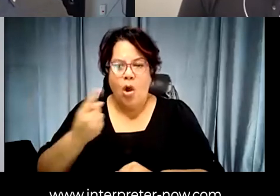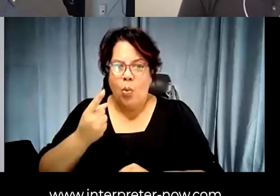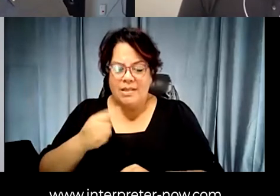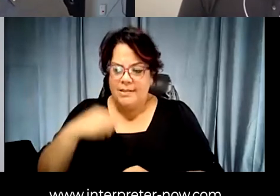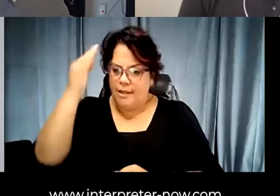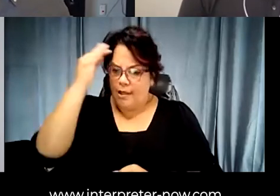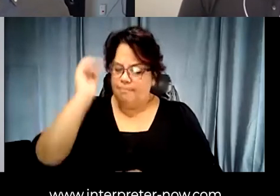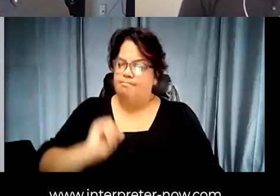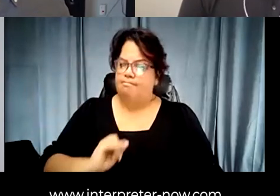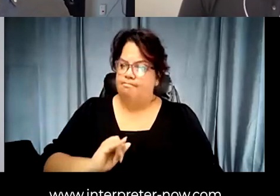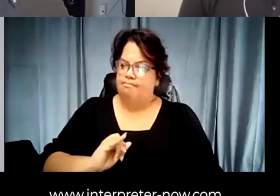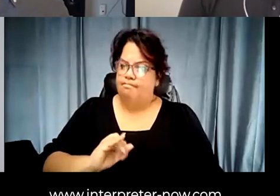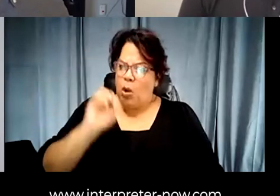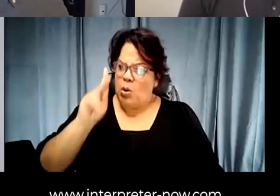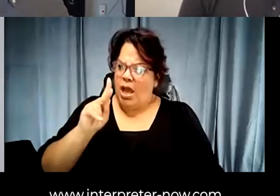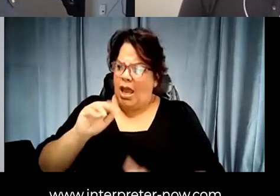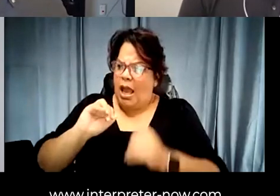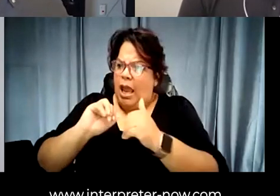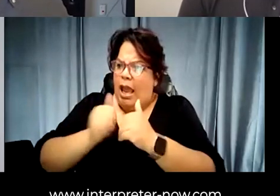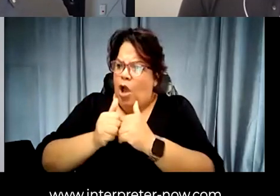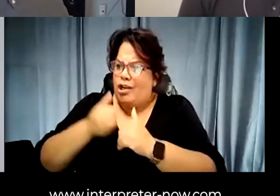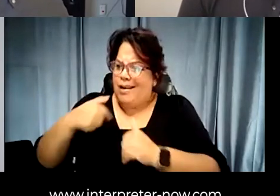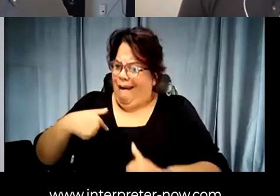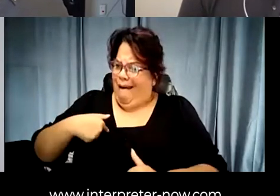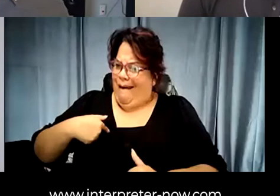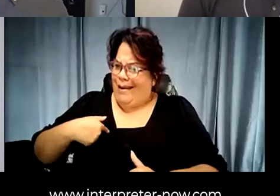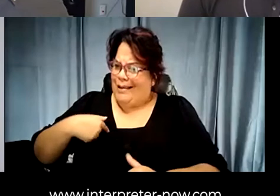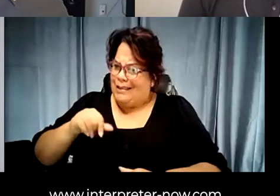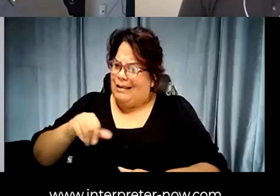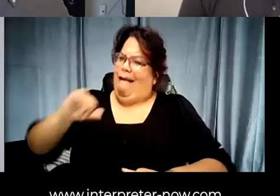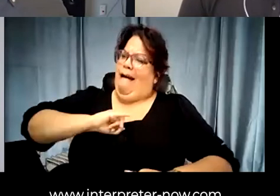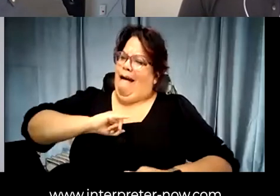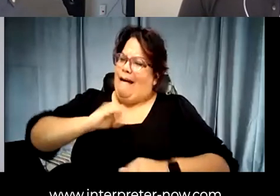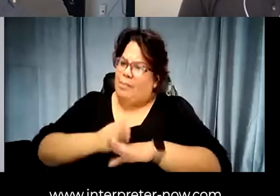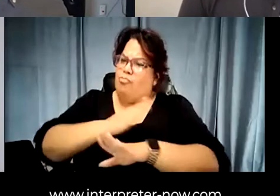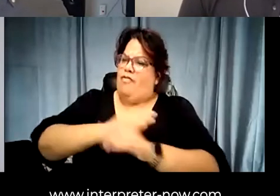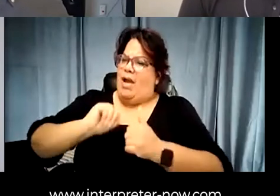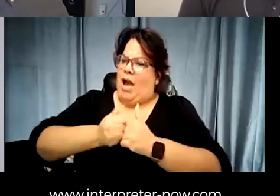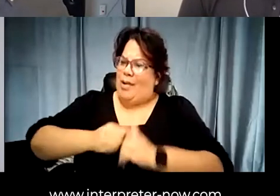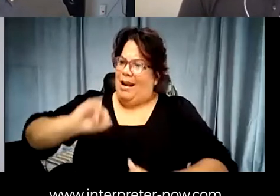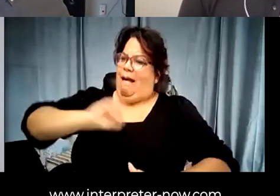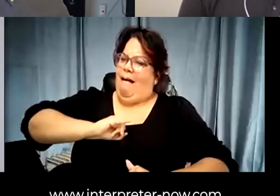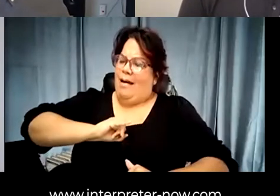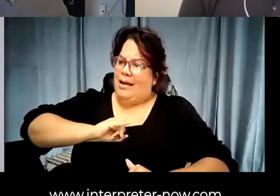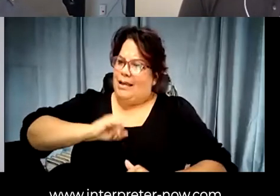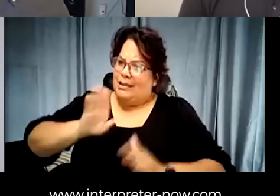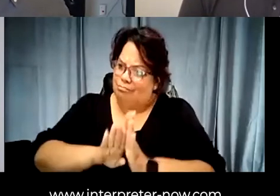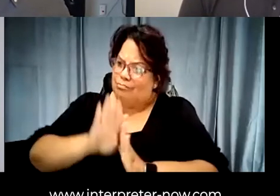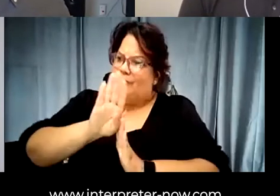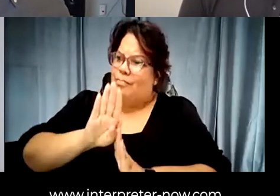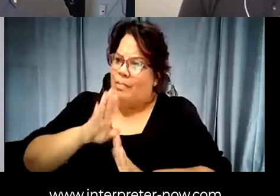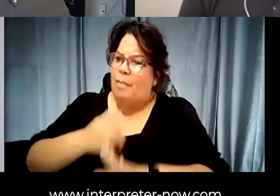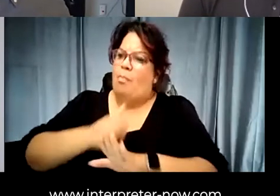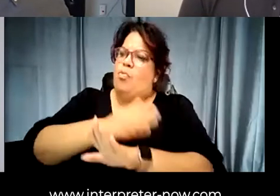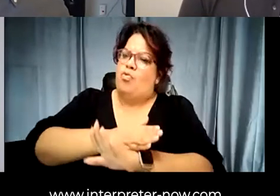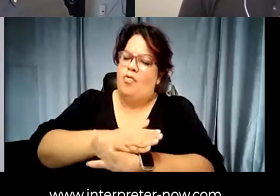thought, okay, what could I have done better? What could I learn from this? What could I do differently? And I think at